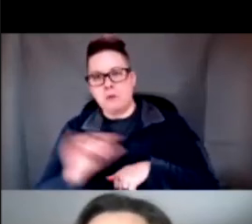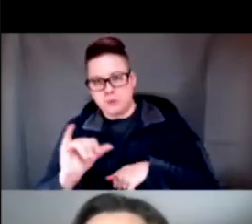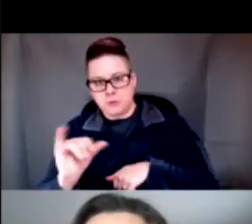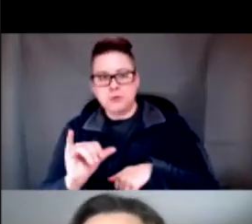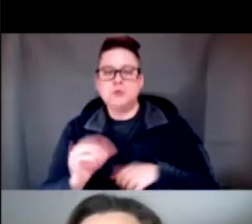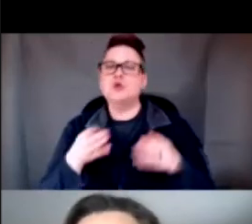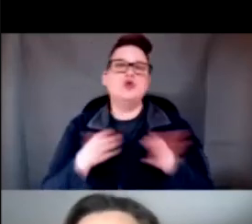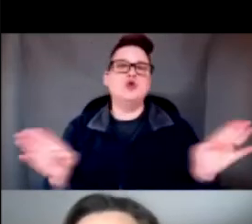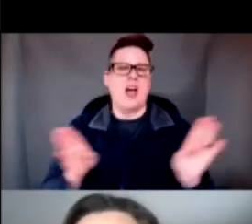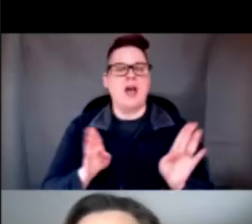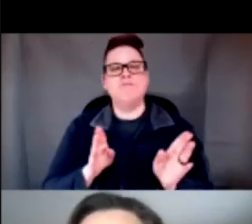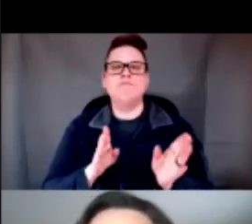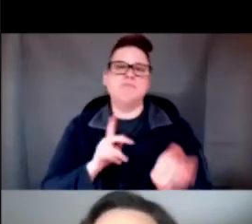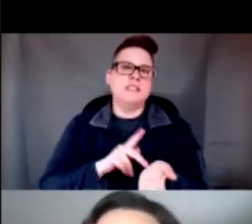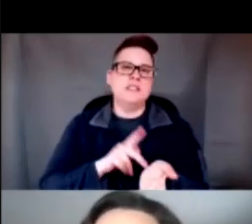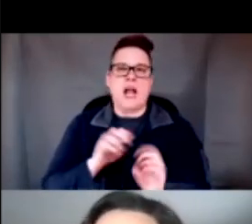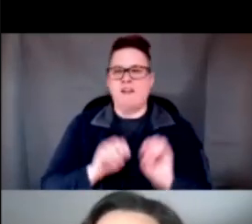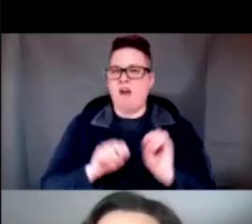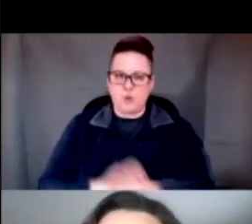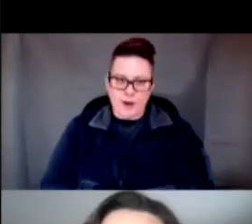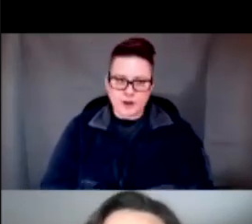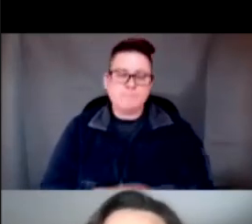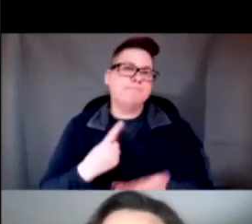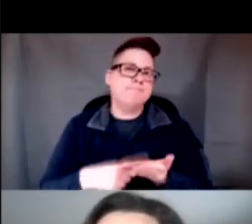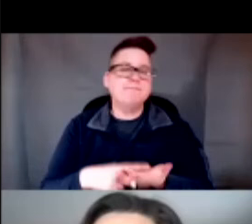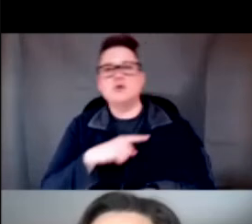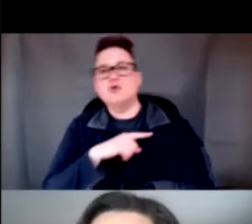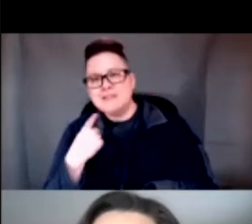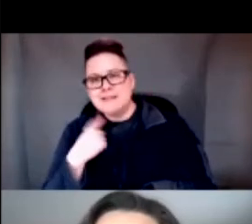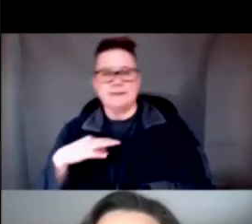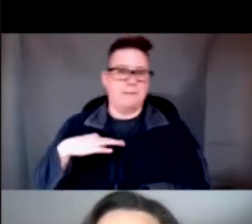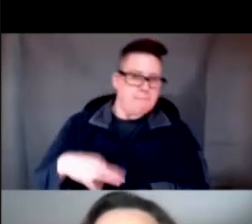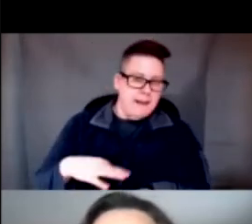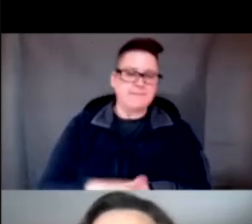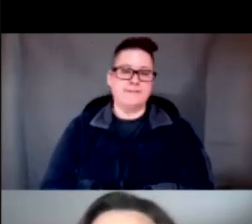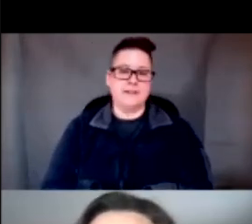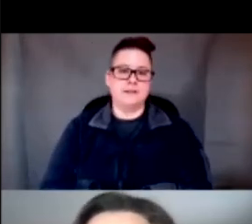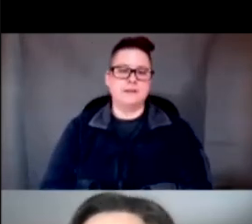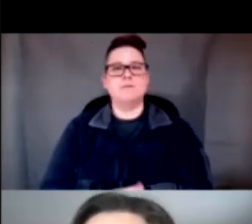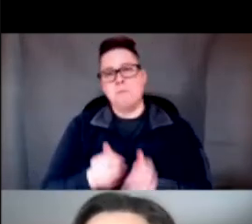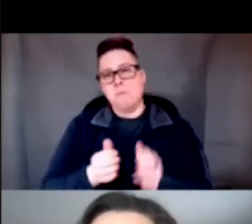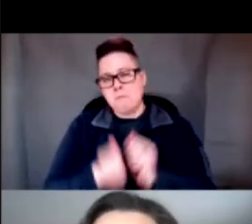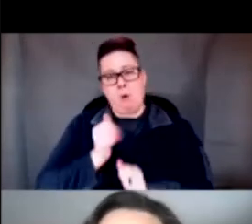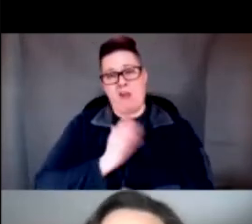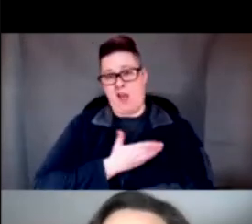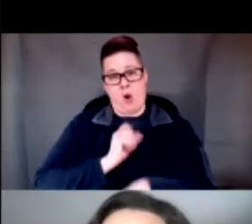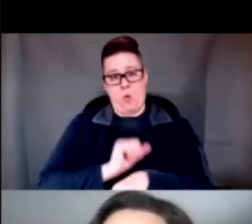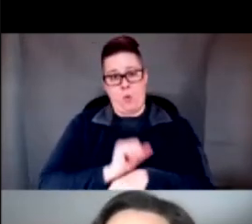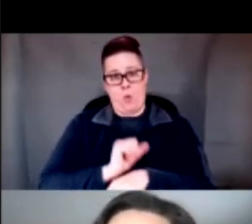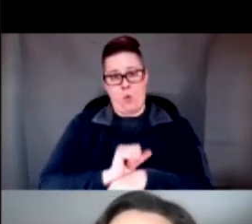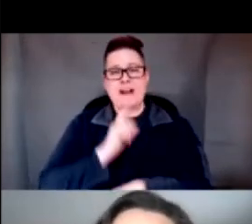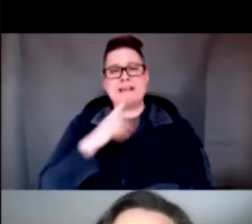general psychiatric evaluation. We discuss risks and benefits with the patient. The majority of the work that we do are